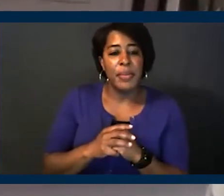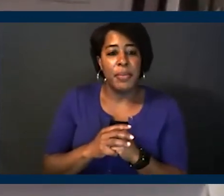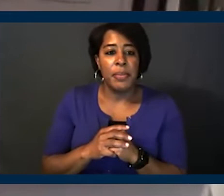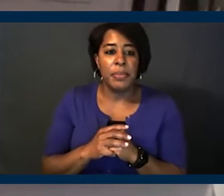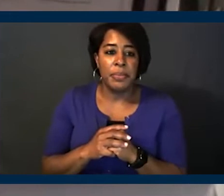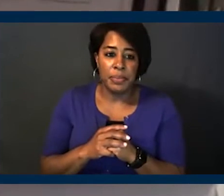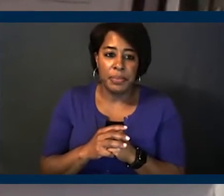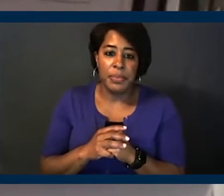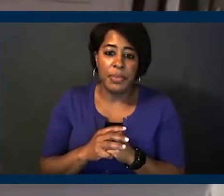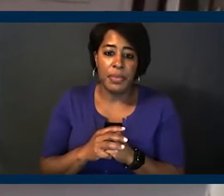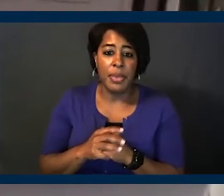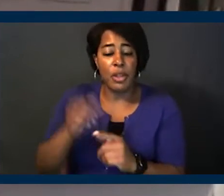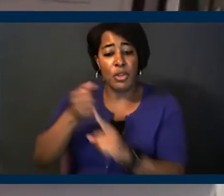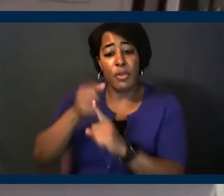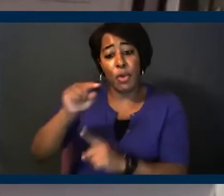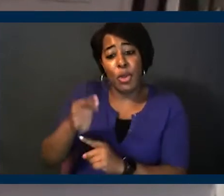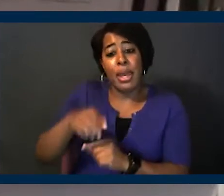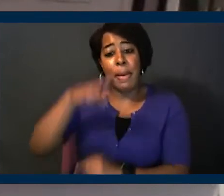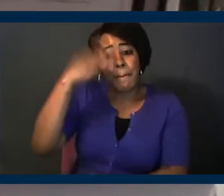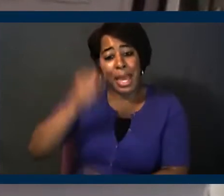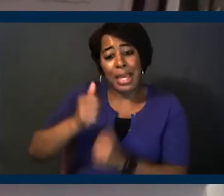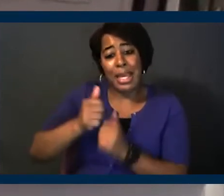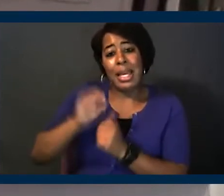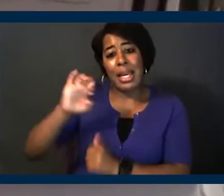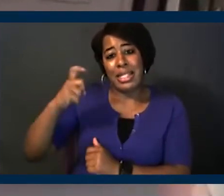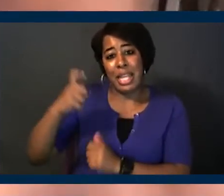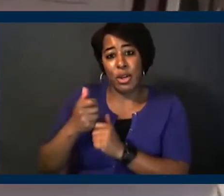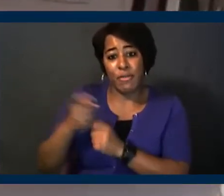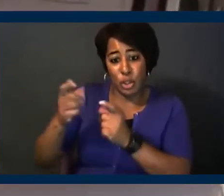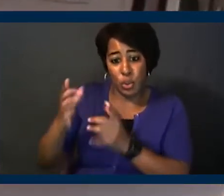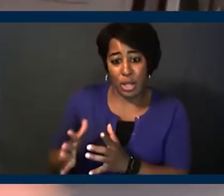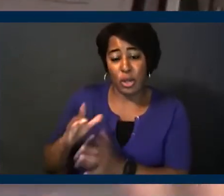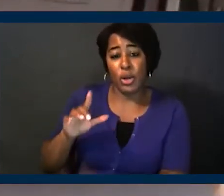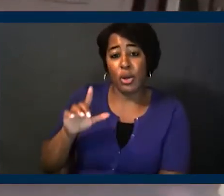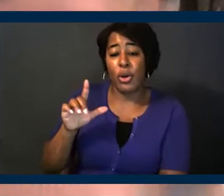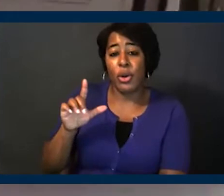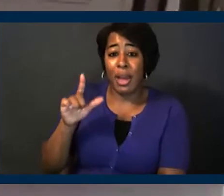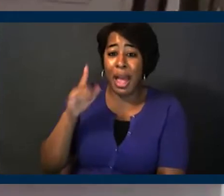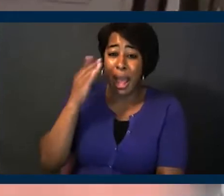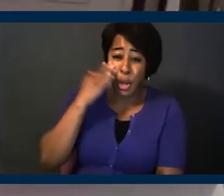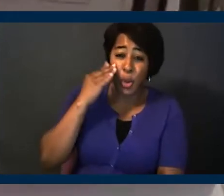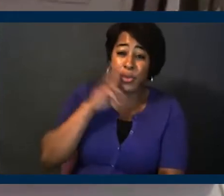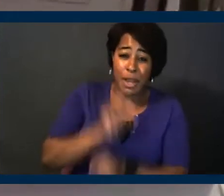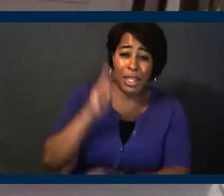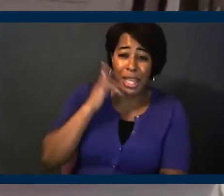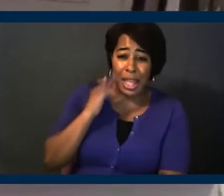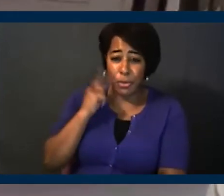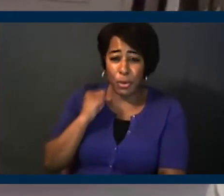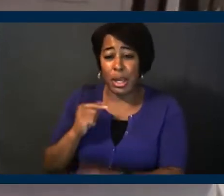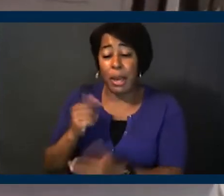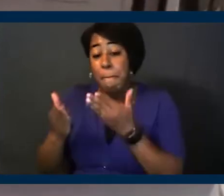You're also the only Black executive director of a county party, at least in California, maybe in the country. I hope not a country, but I know in